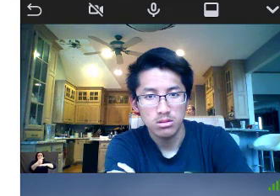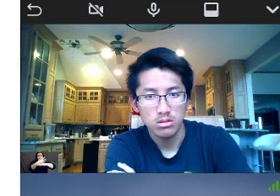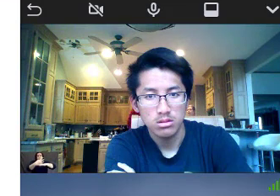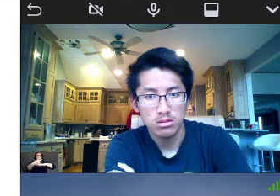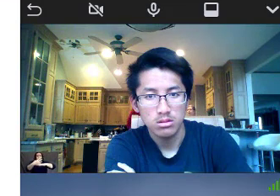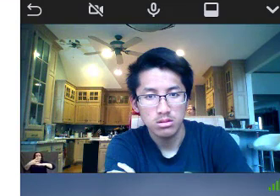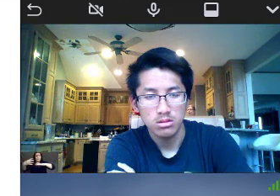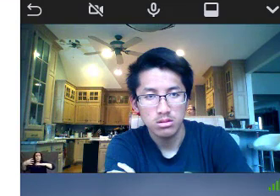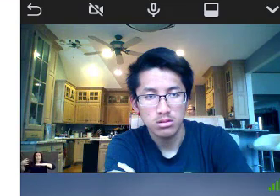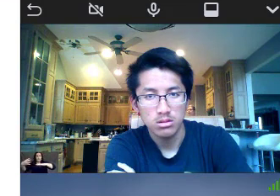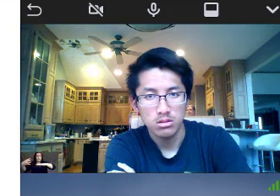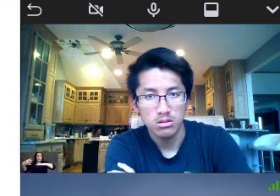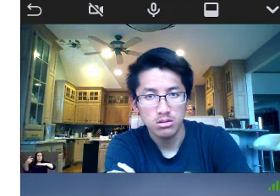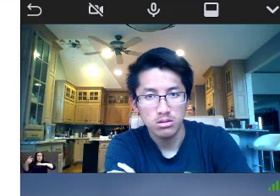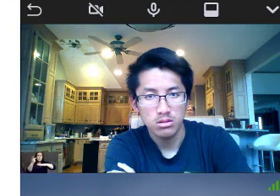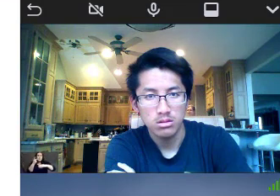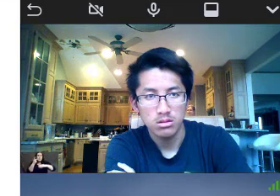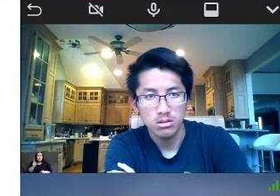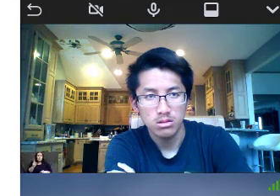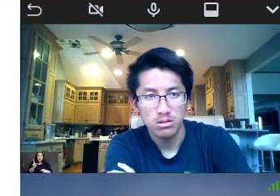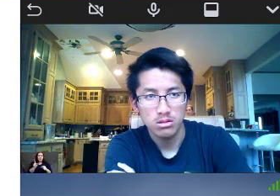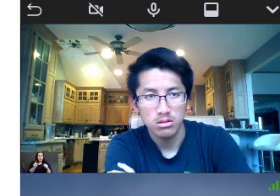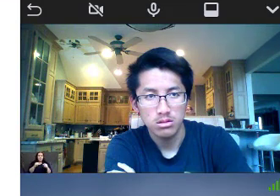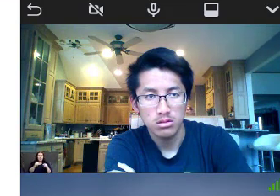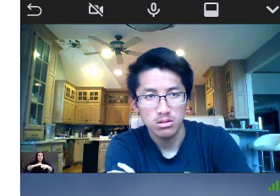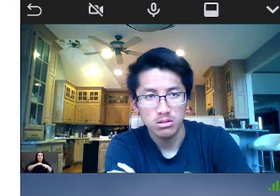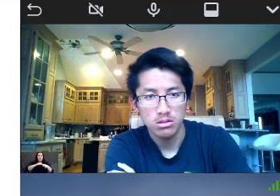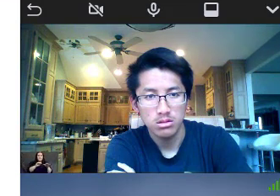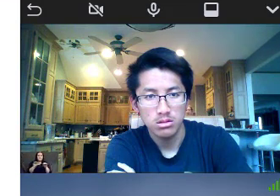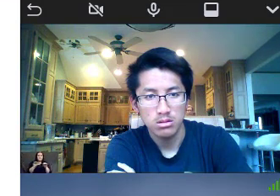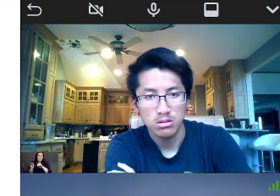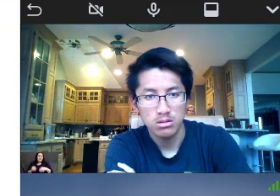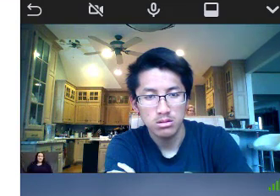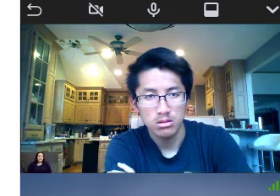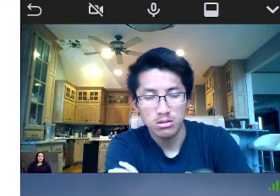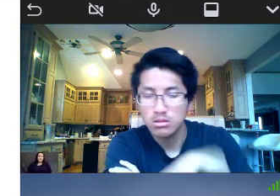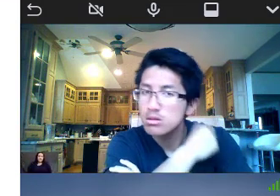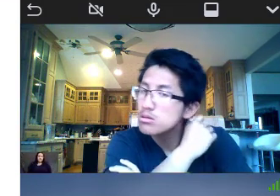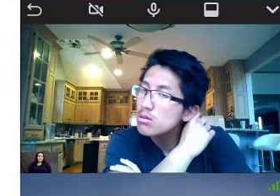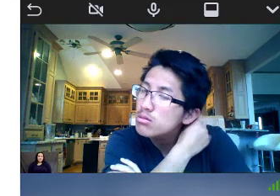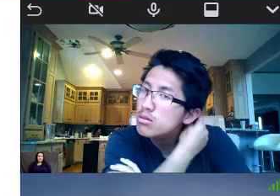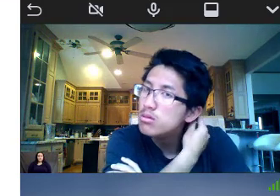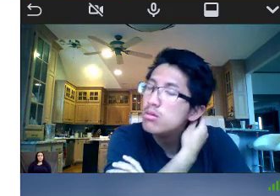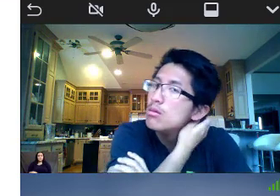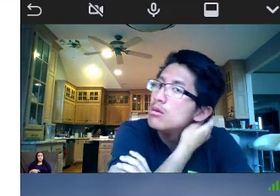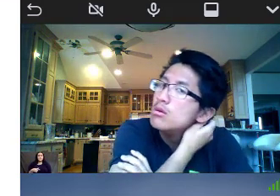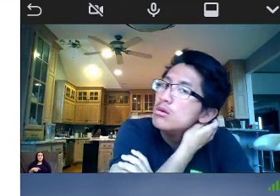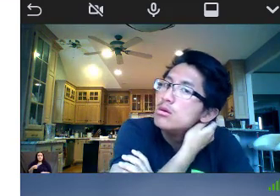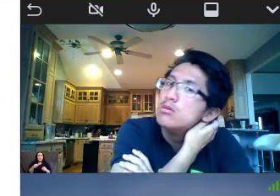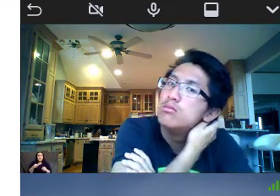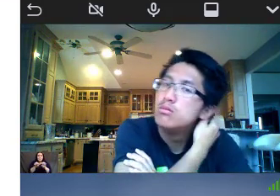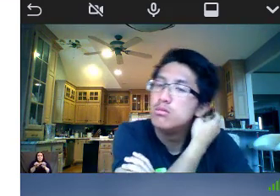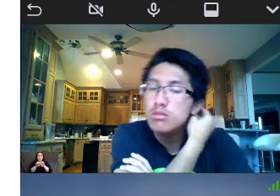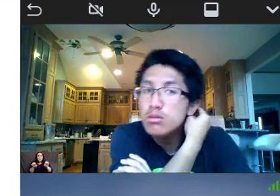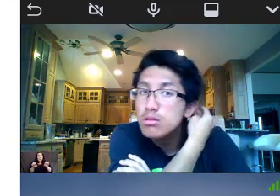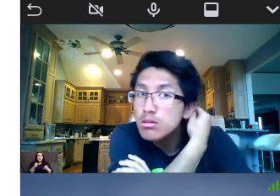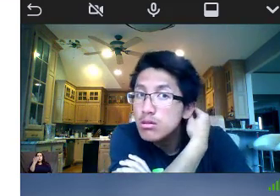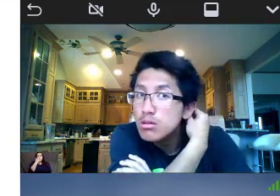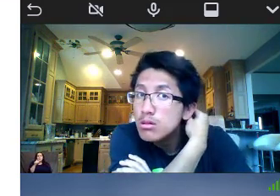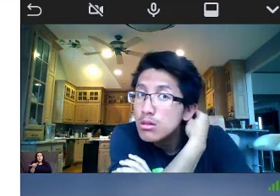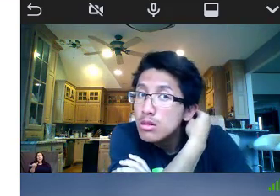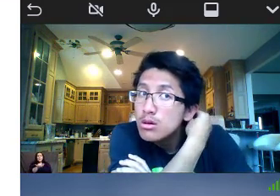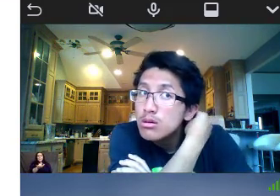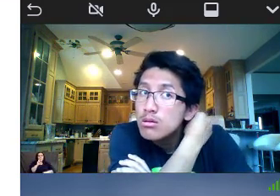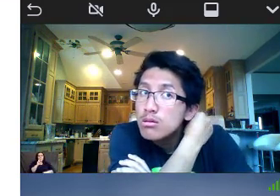And we can write an equation similar to what we might have done for conduction. So we know here that we